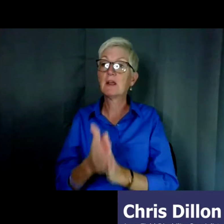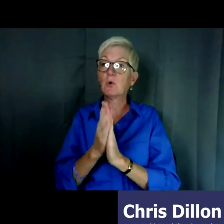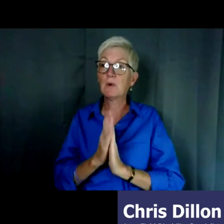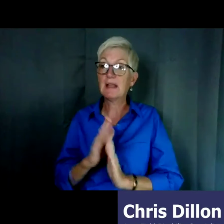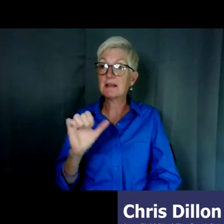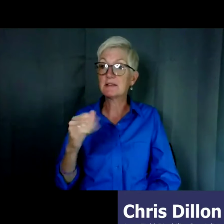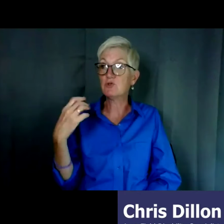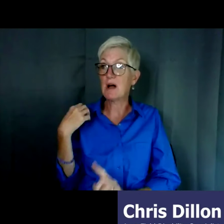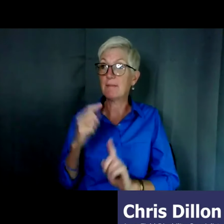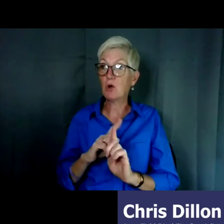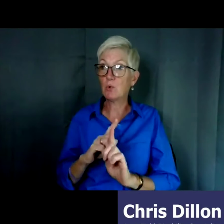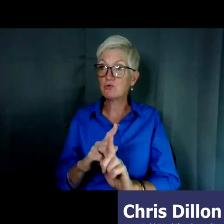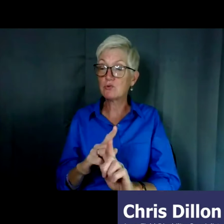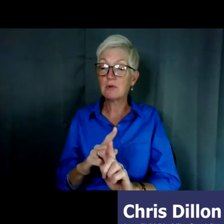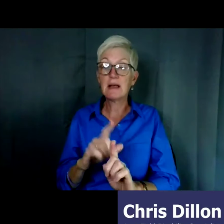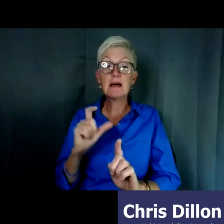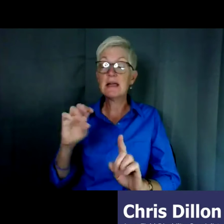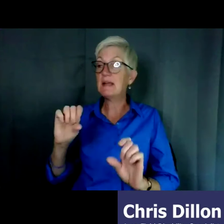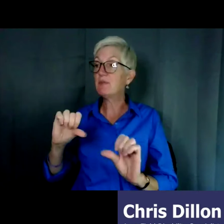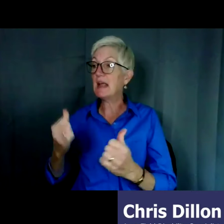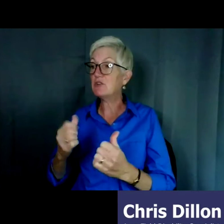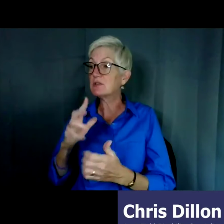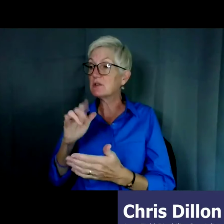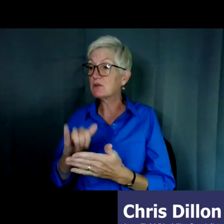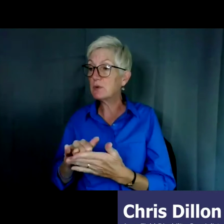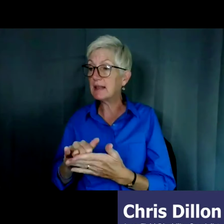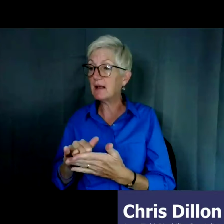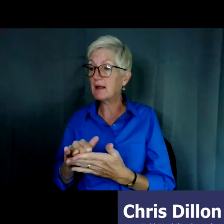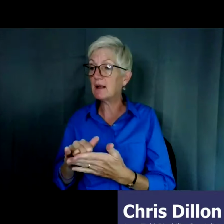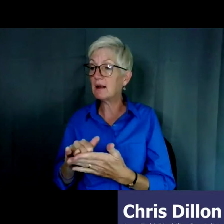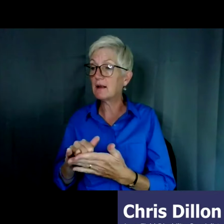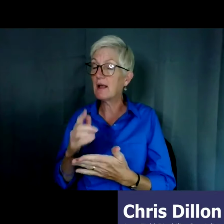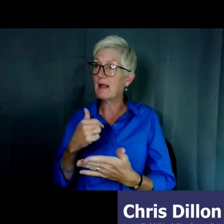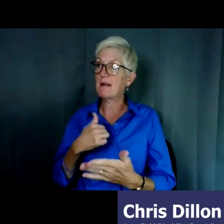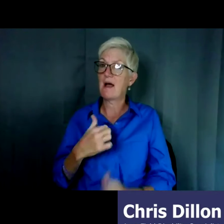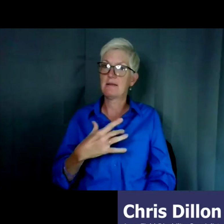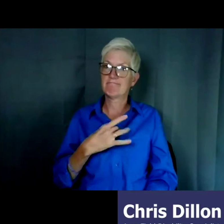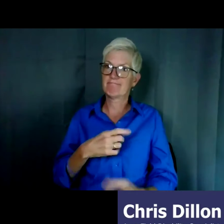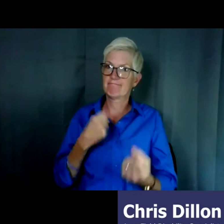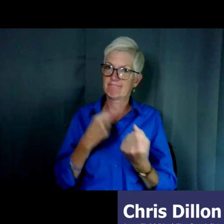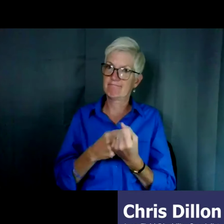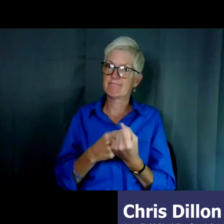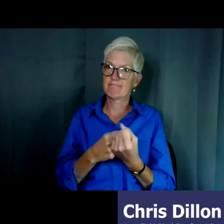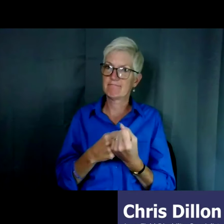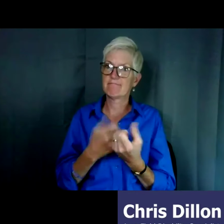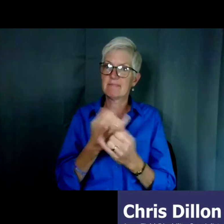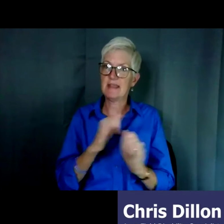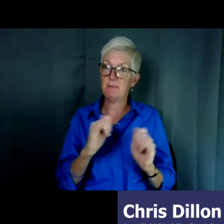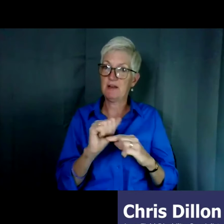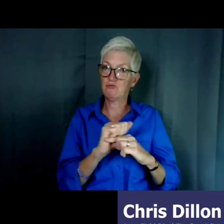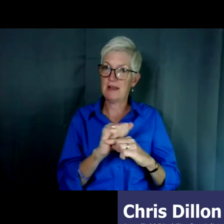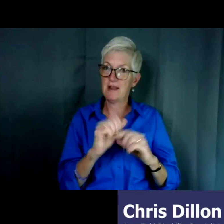time, if agencies are doing this, and since I'm a big fan of independent training,